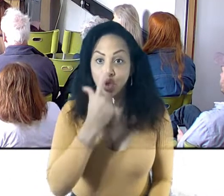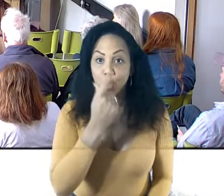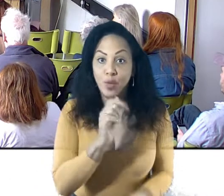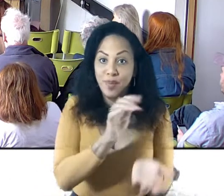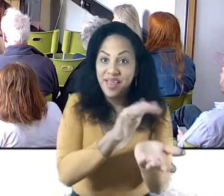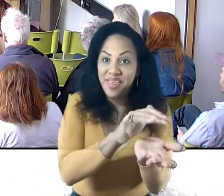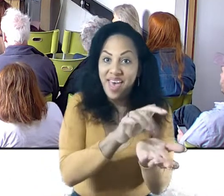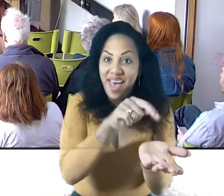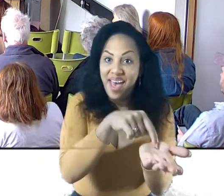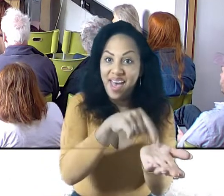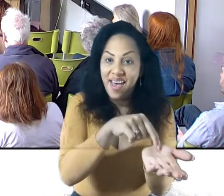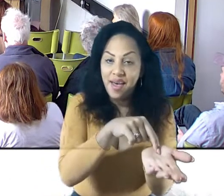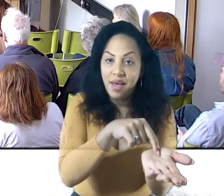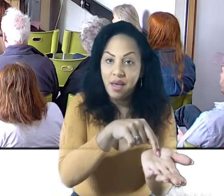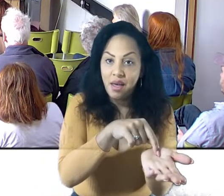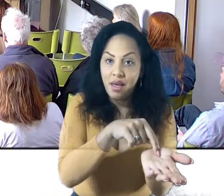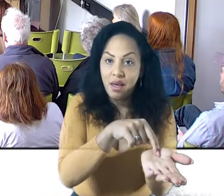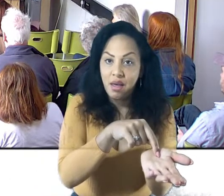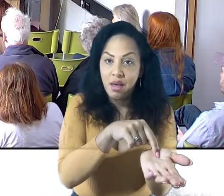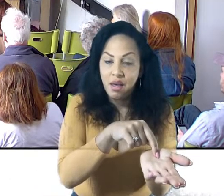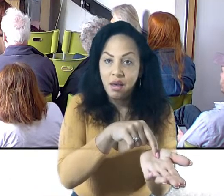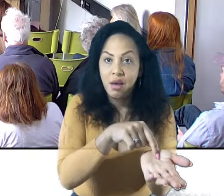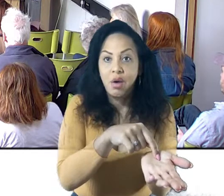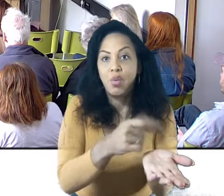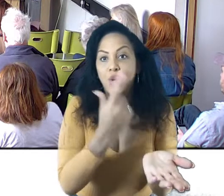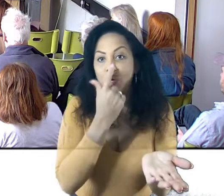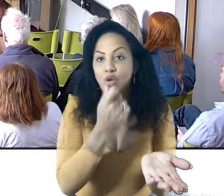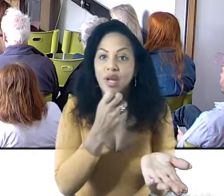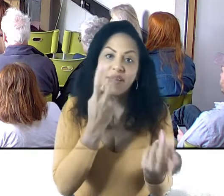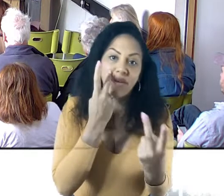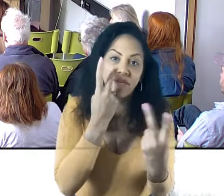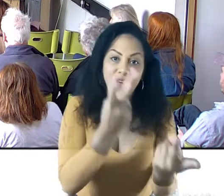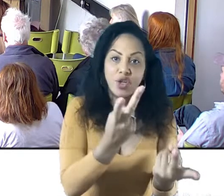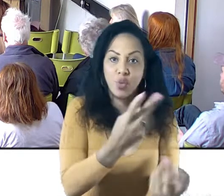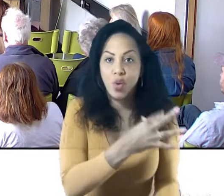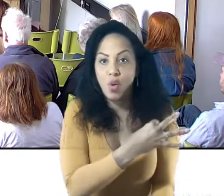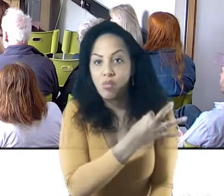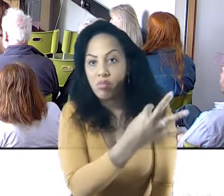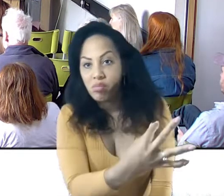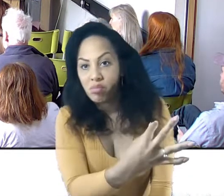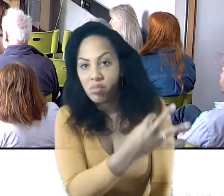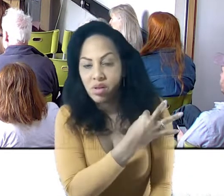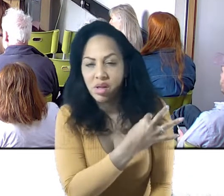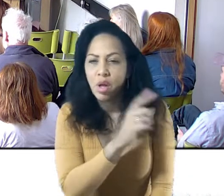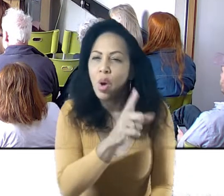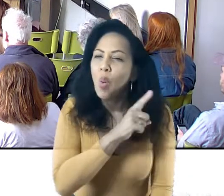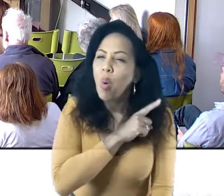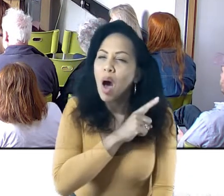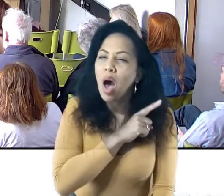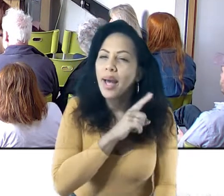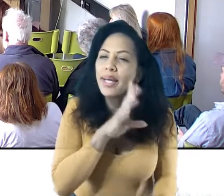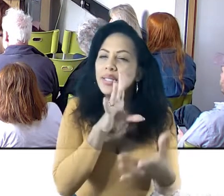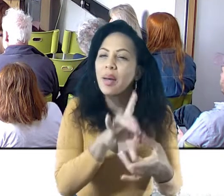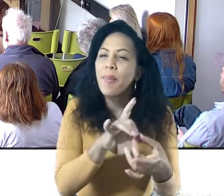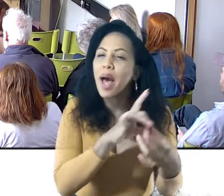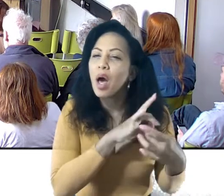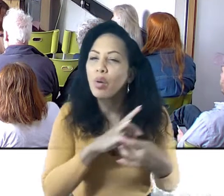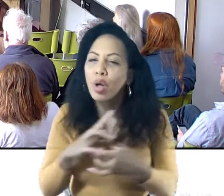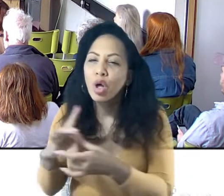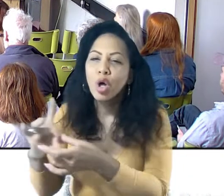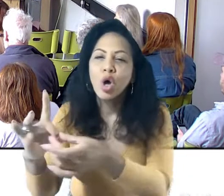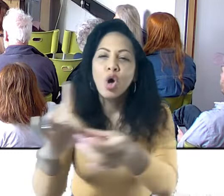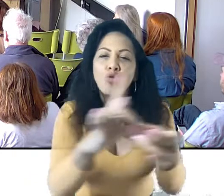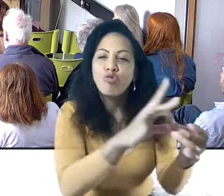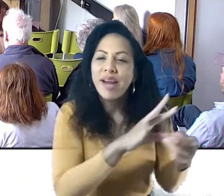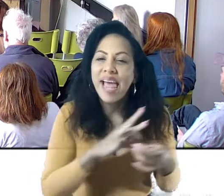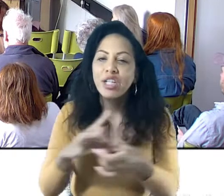they're talking to. We could make that visually. Yeah. Right, because that gives maybe more relational understanding rather than a locational understanding. That's